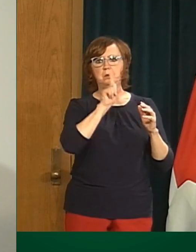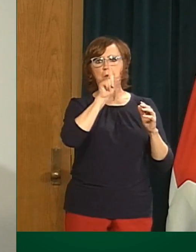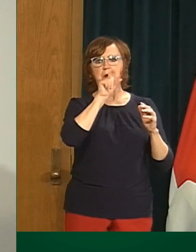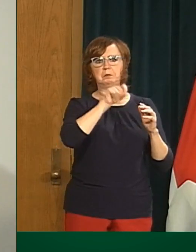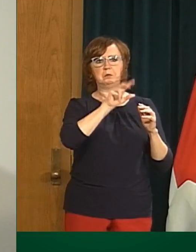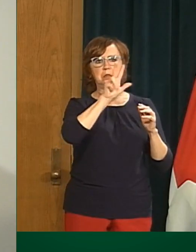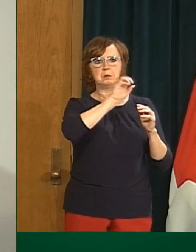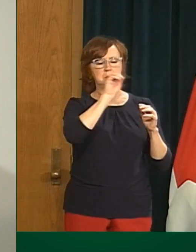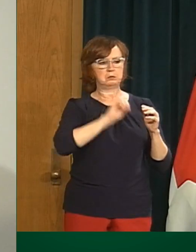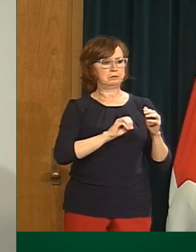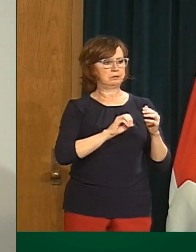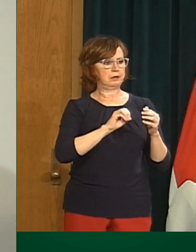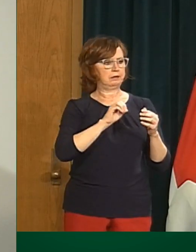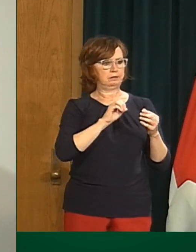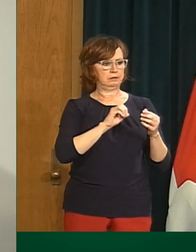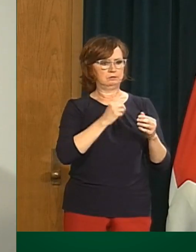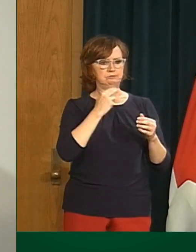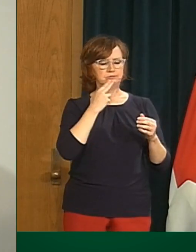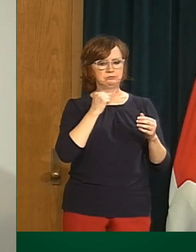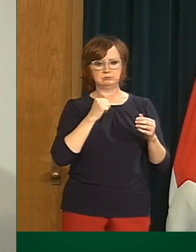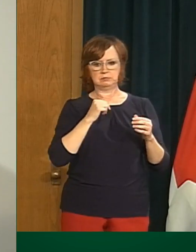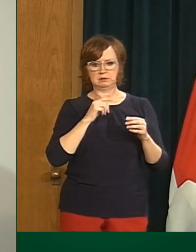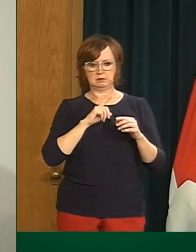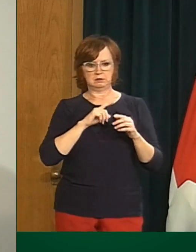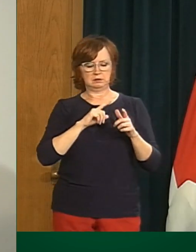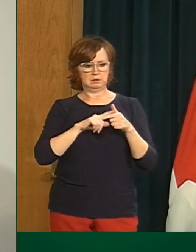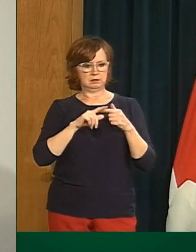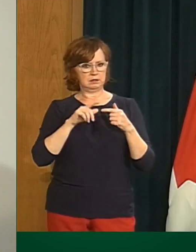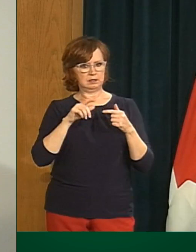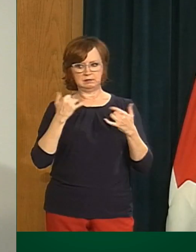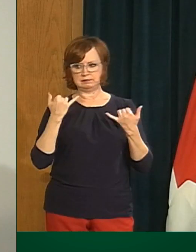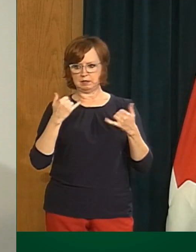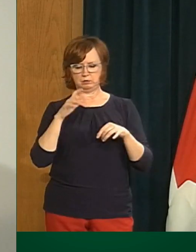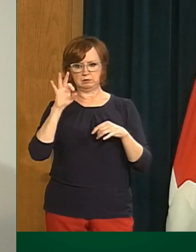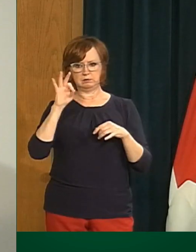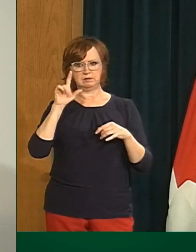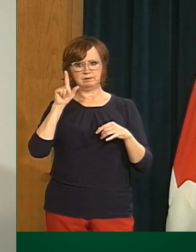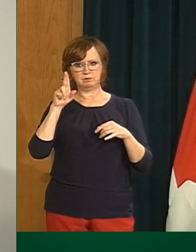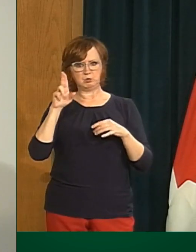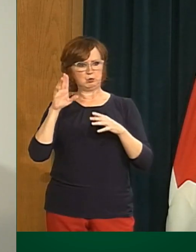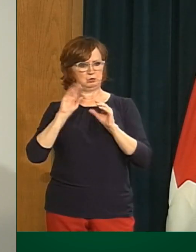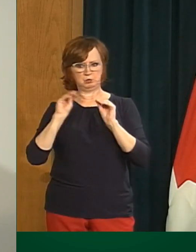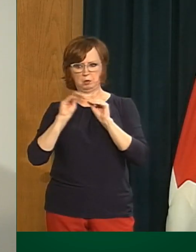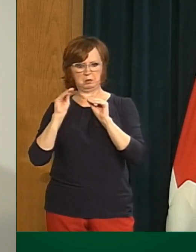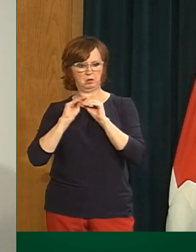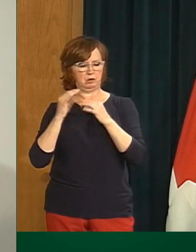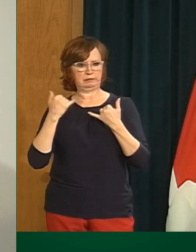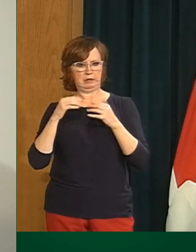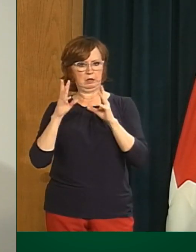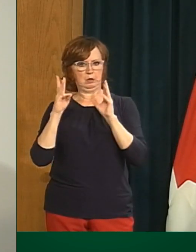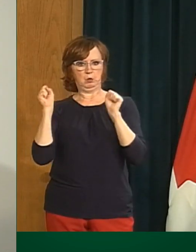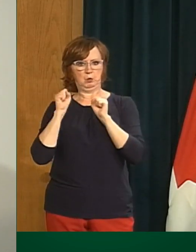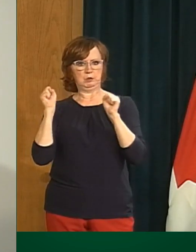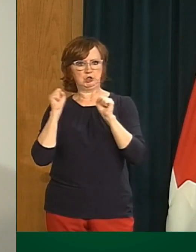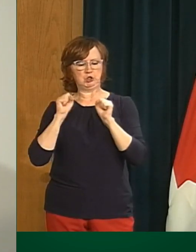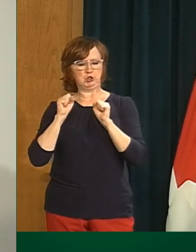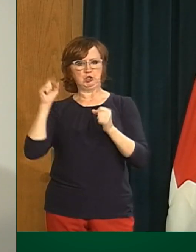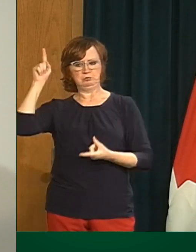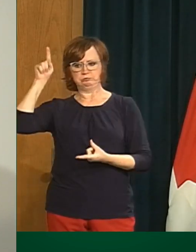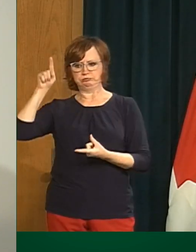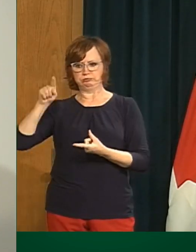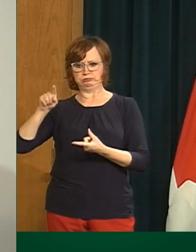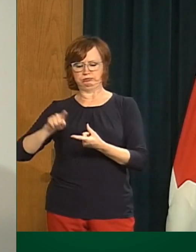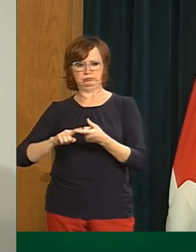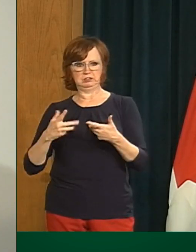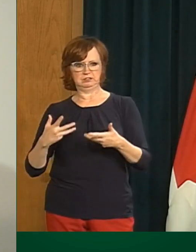the positivity rate actually April 13 to 18 was 0.4%. So what that means is that you can do a lot of testing, but as long as you're capturing a